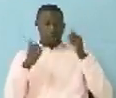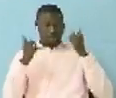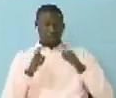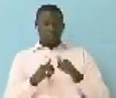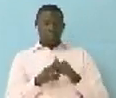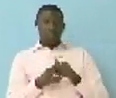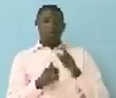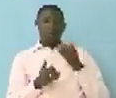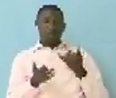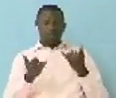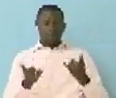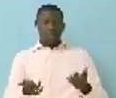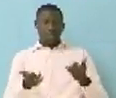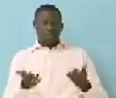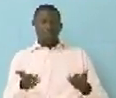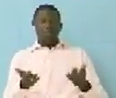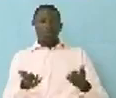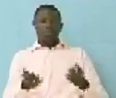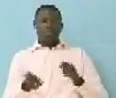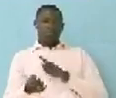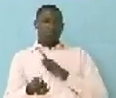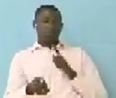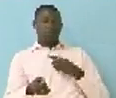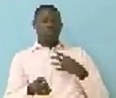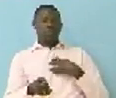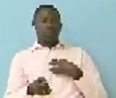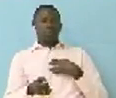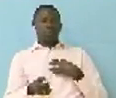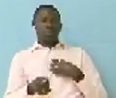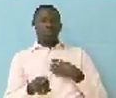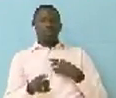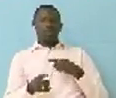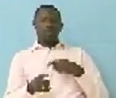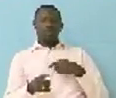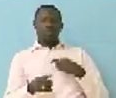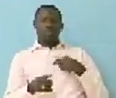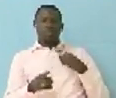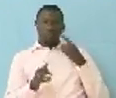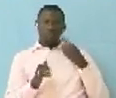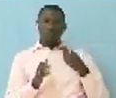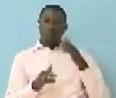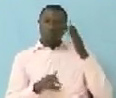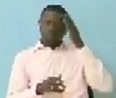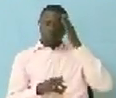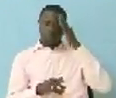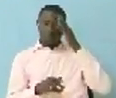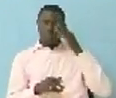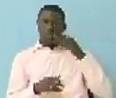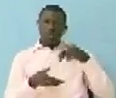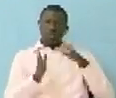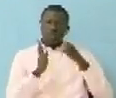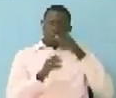But for now, we want to establish the modus operandi. How